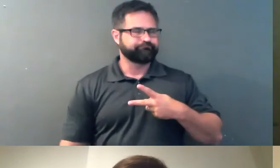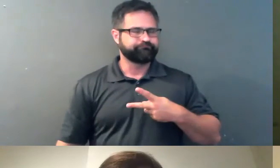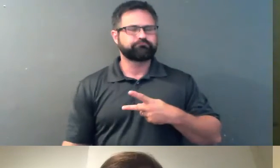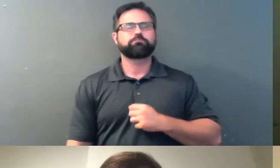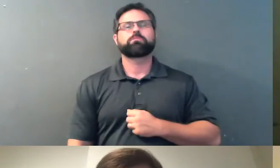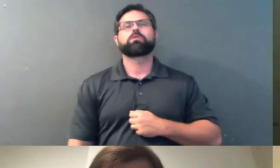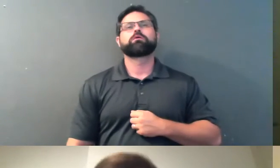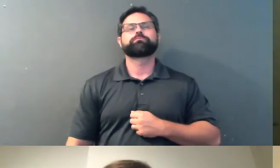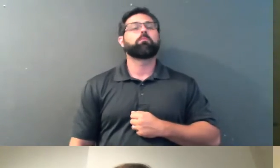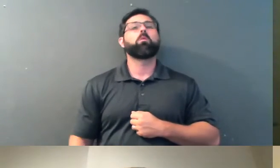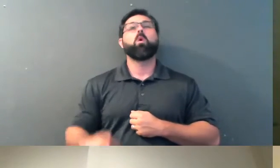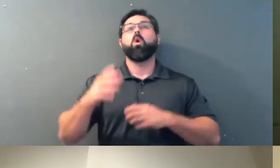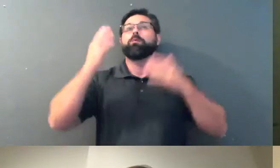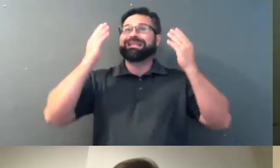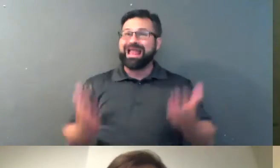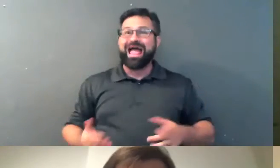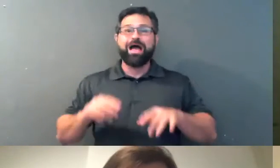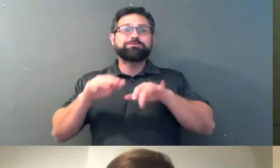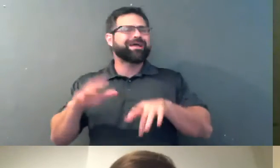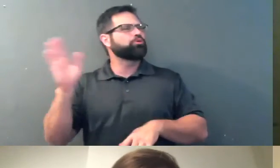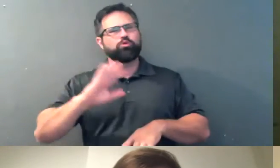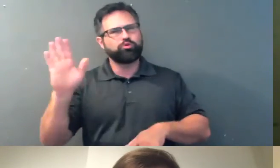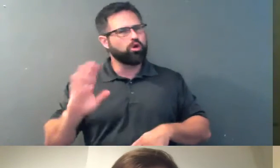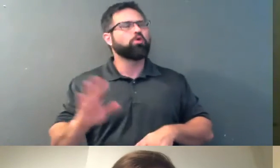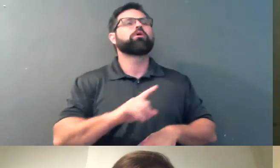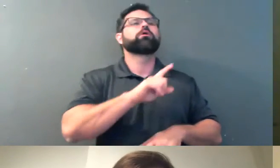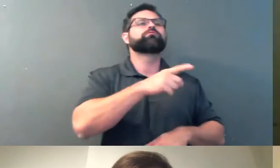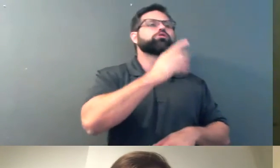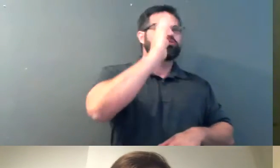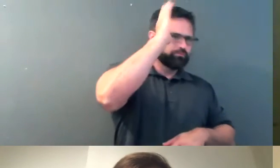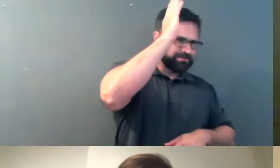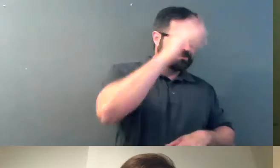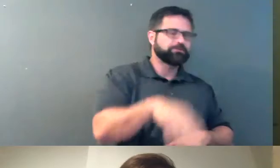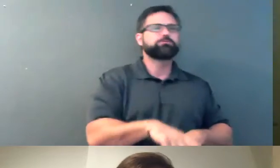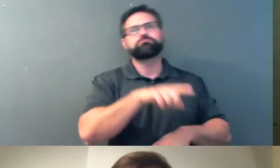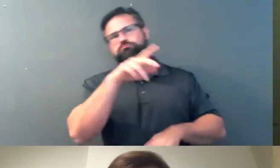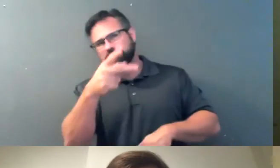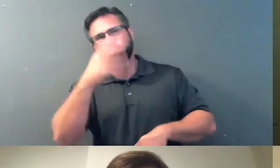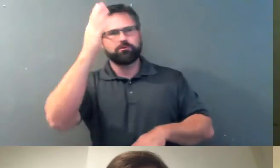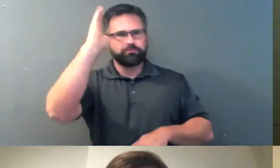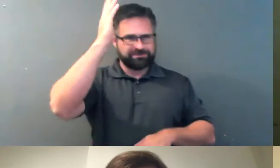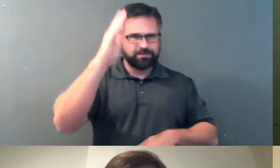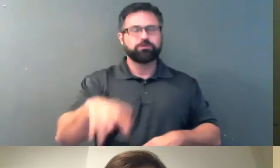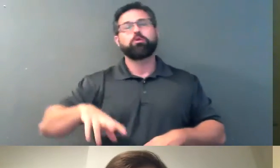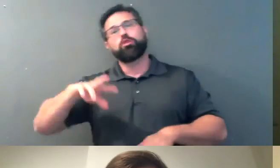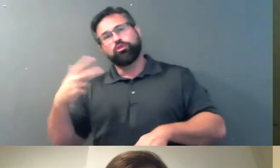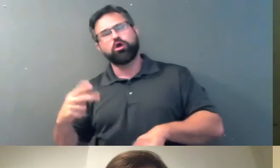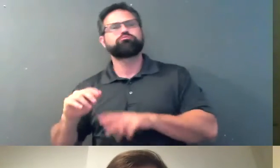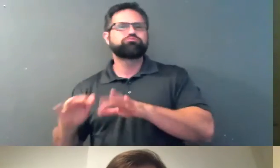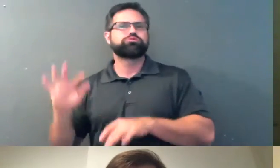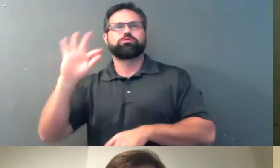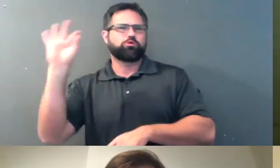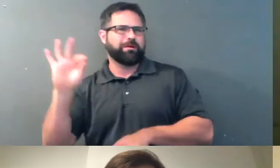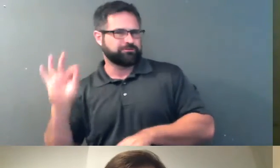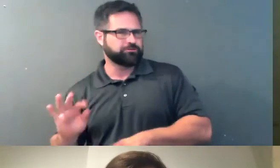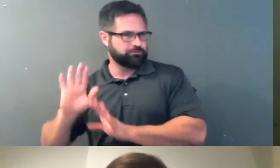the two presentations. Mr. Danlami Basharu, if you would like, please take the floor for your presentation.